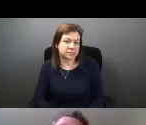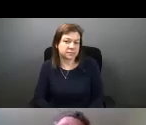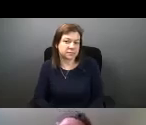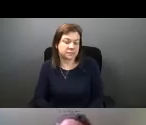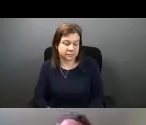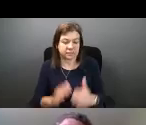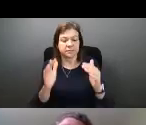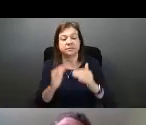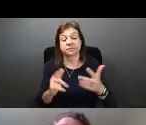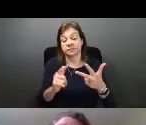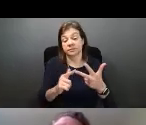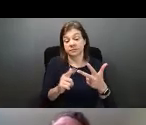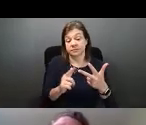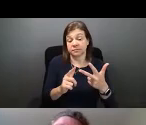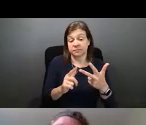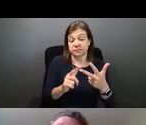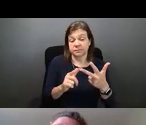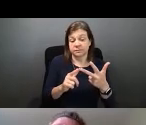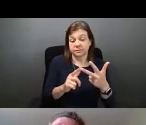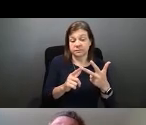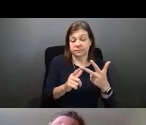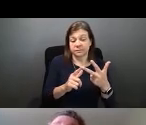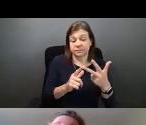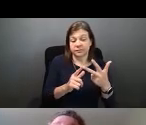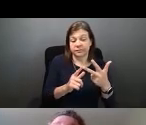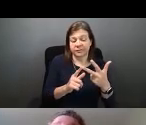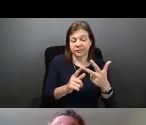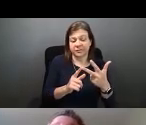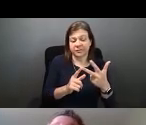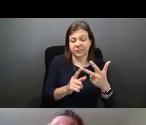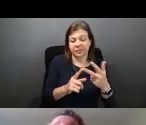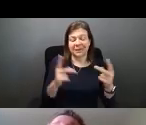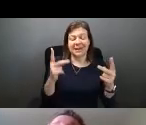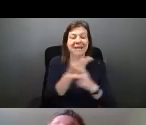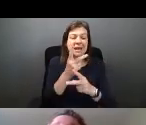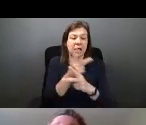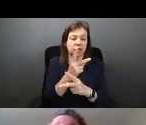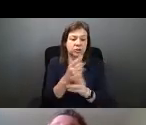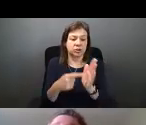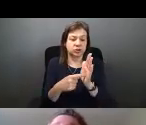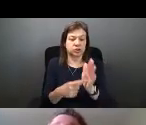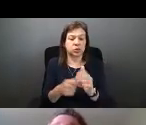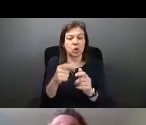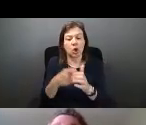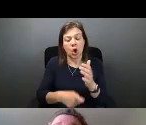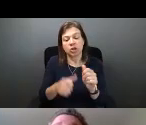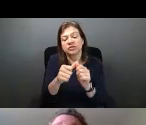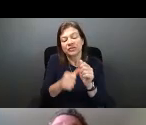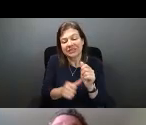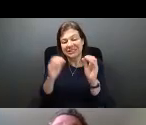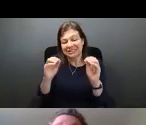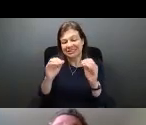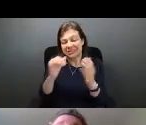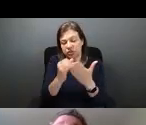In the third line of the table, the calculation shown for the cost of each teaching artist is